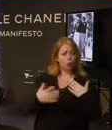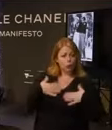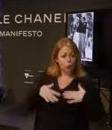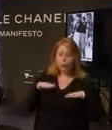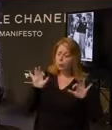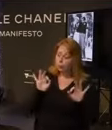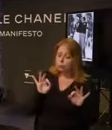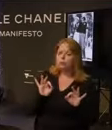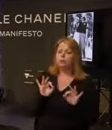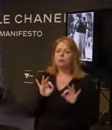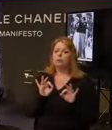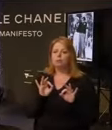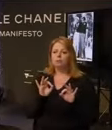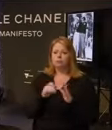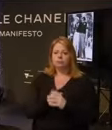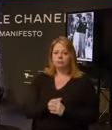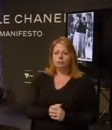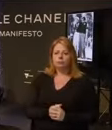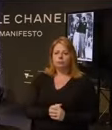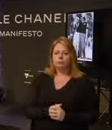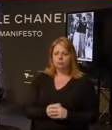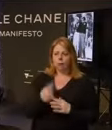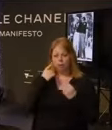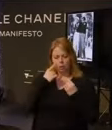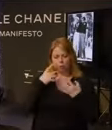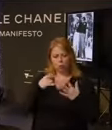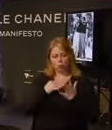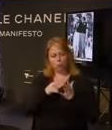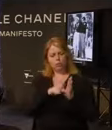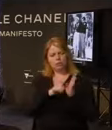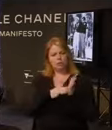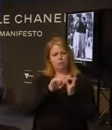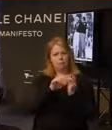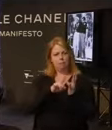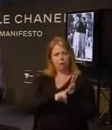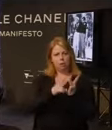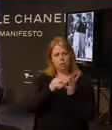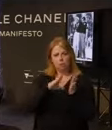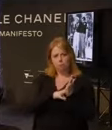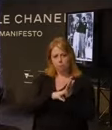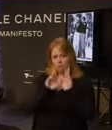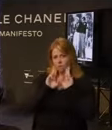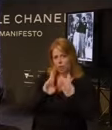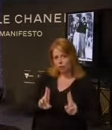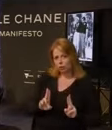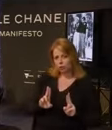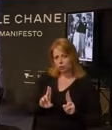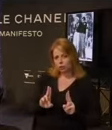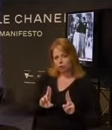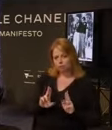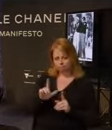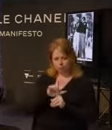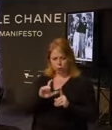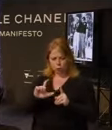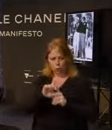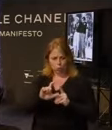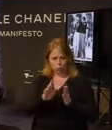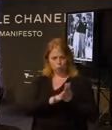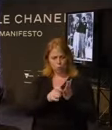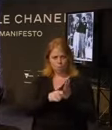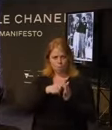you know, tells us so much about the symbolism of fashion and the importance of it as a kind of cultural marker, but